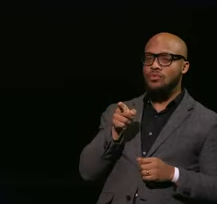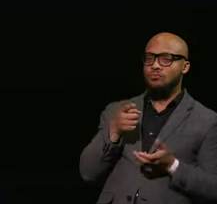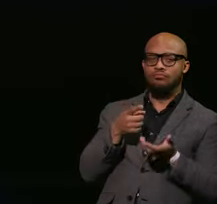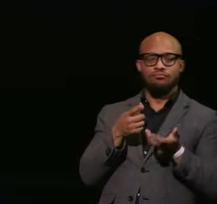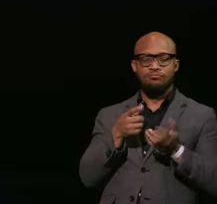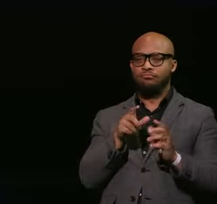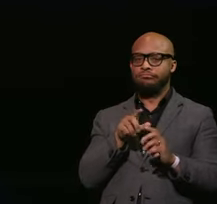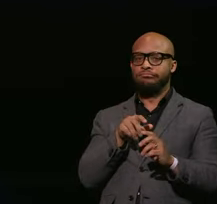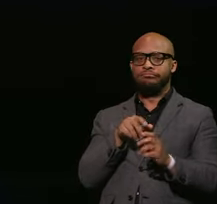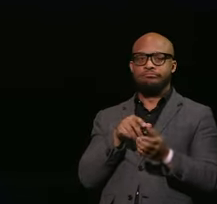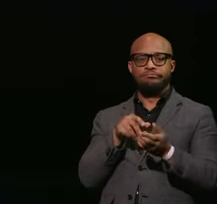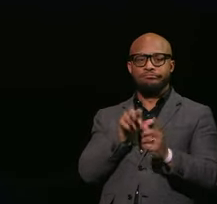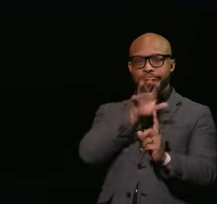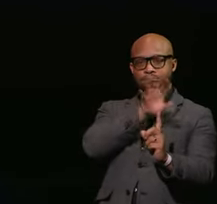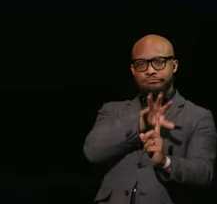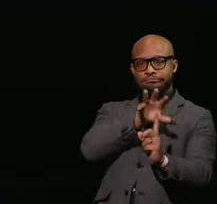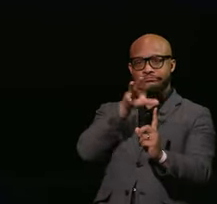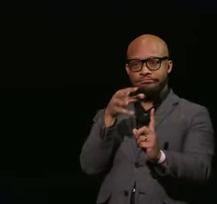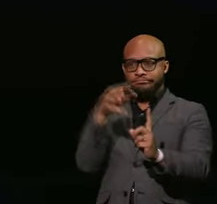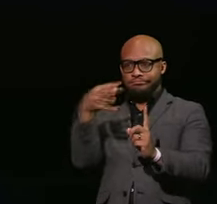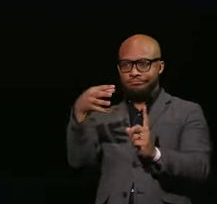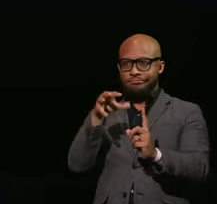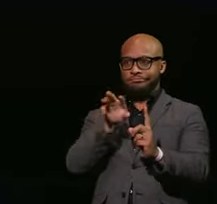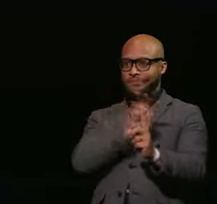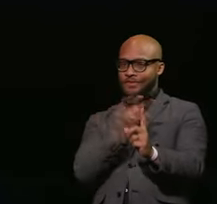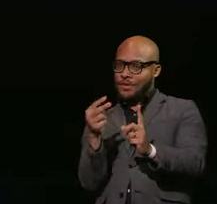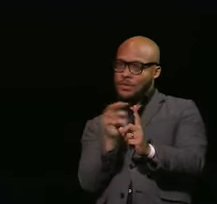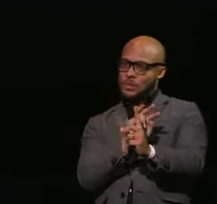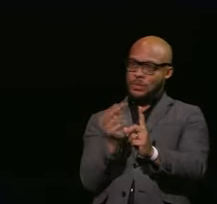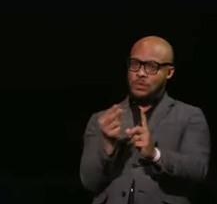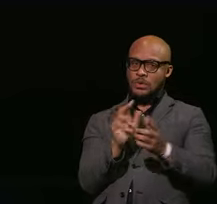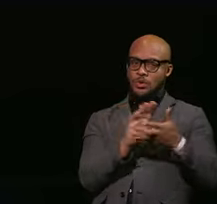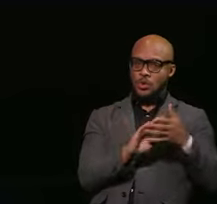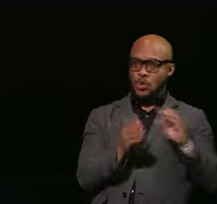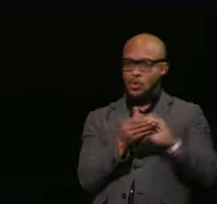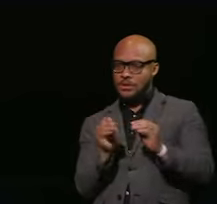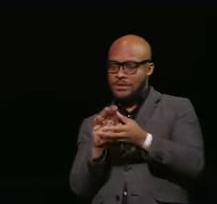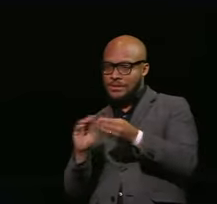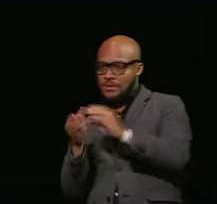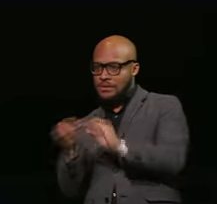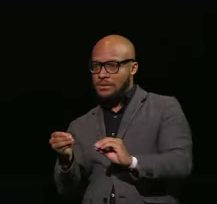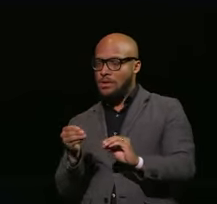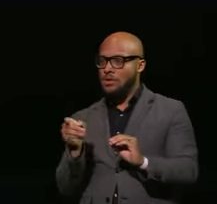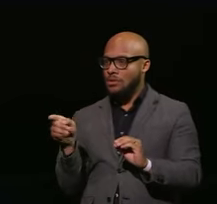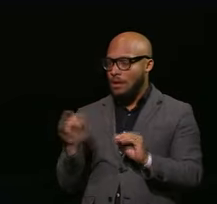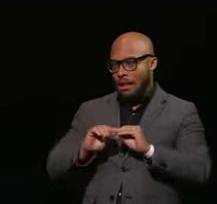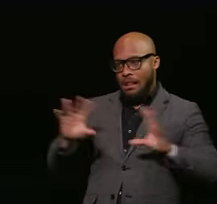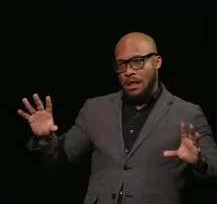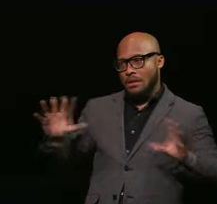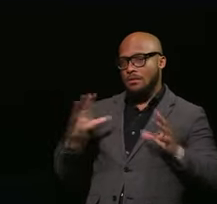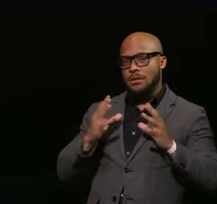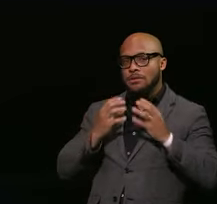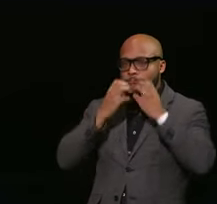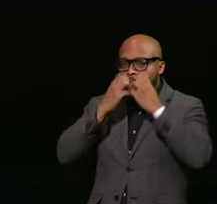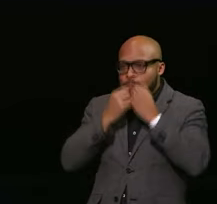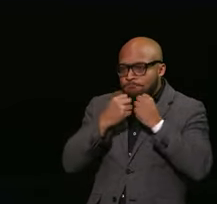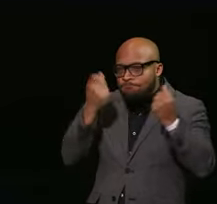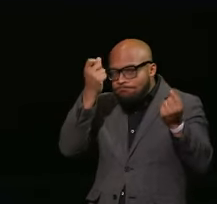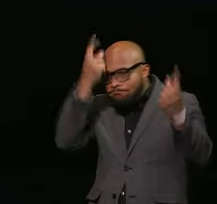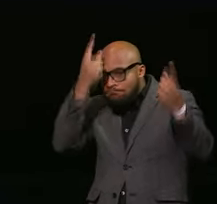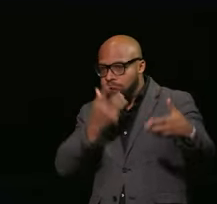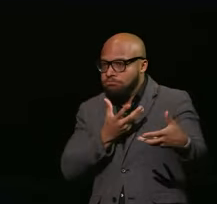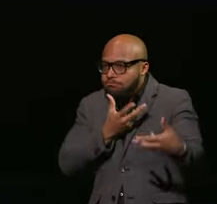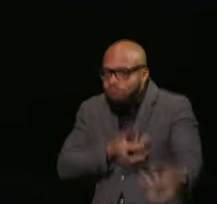story with such clear compassion and care for everyone involved, including the people in the village